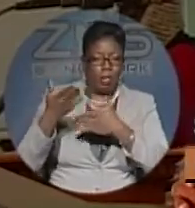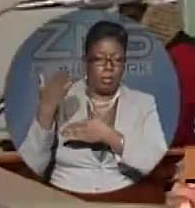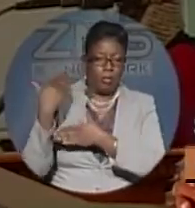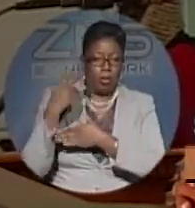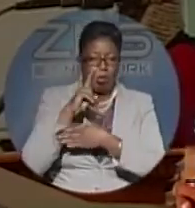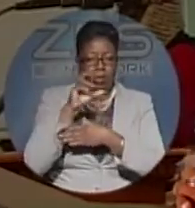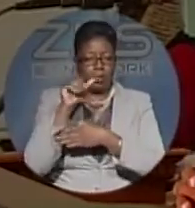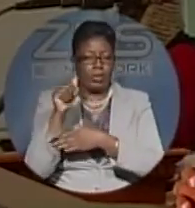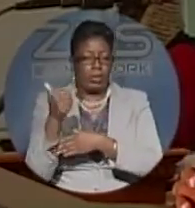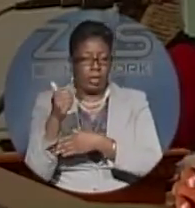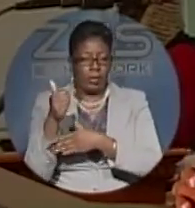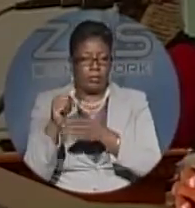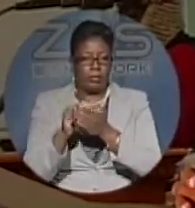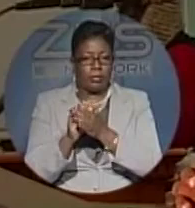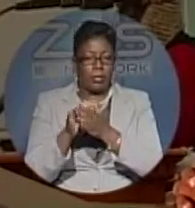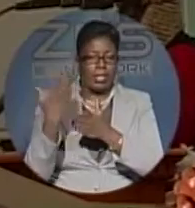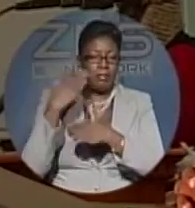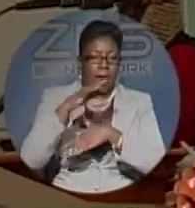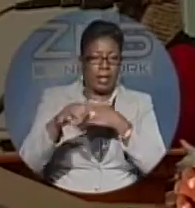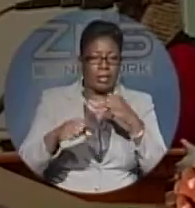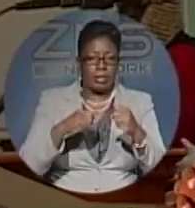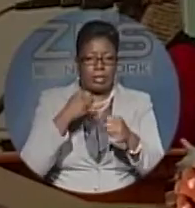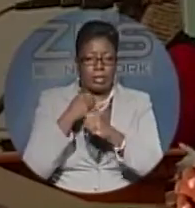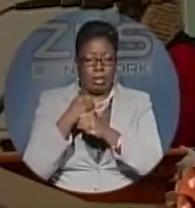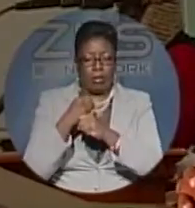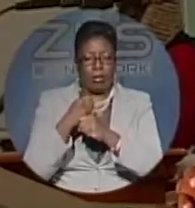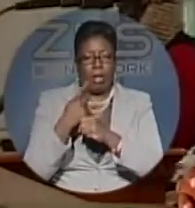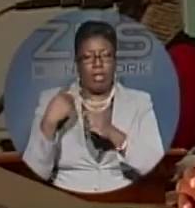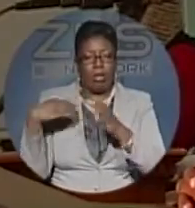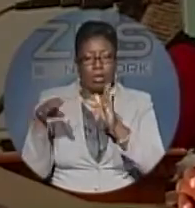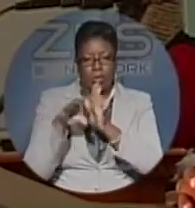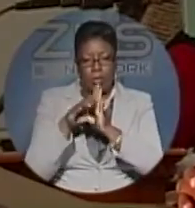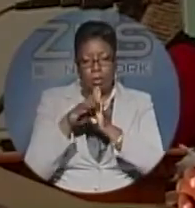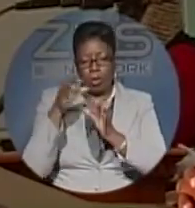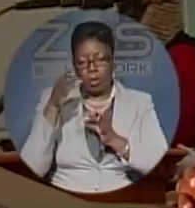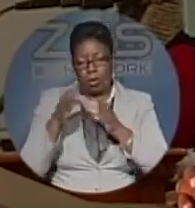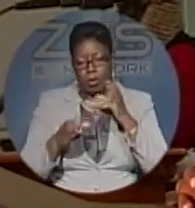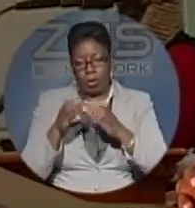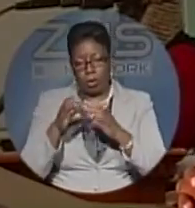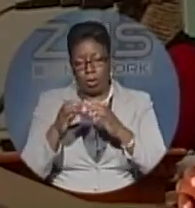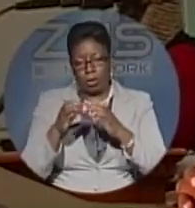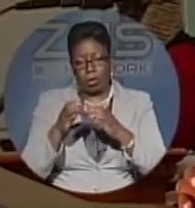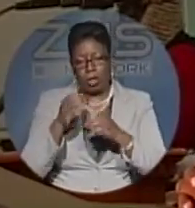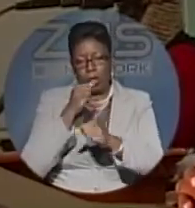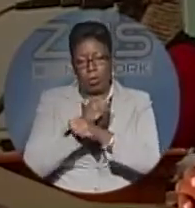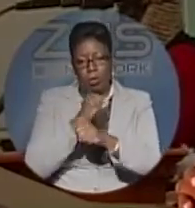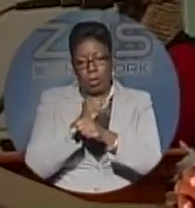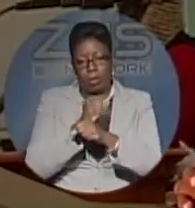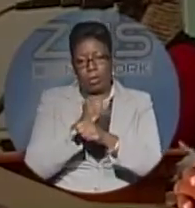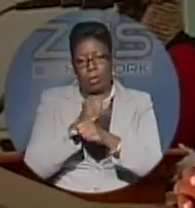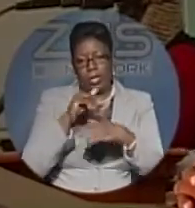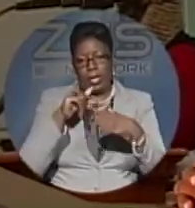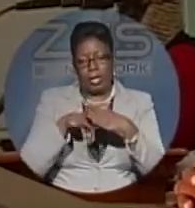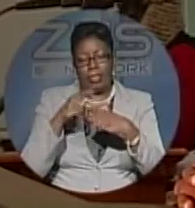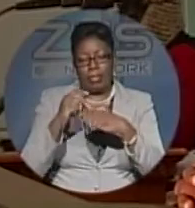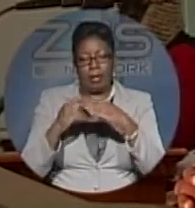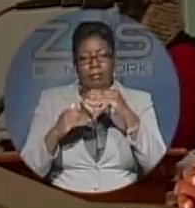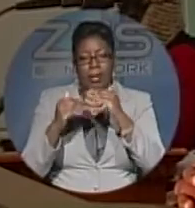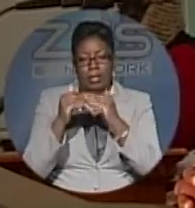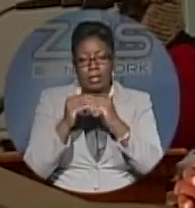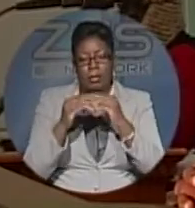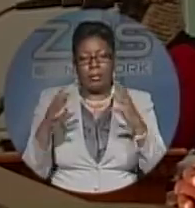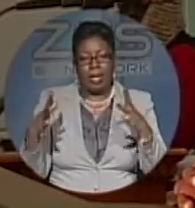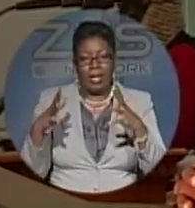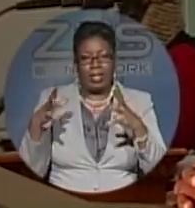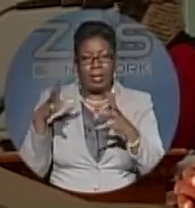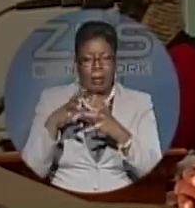This past year, the criminal side of the Supreme Court operated at maximum capacity. There were four courts in New